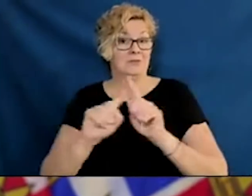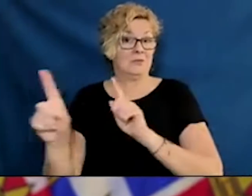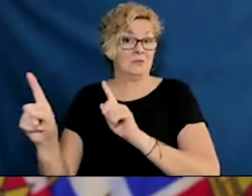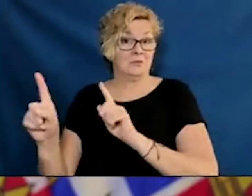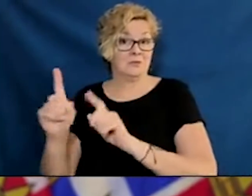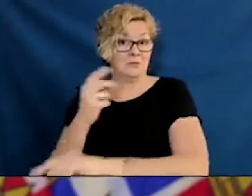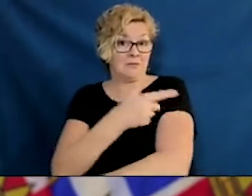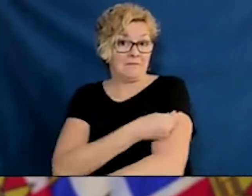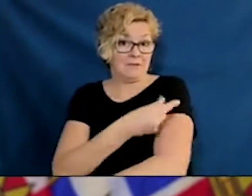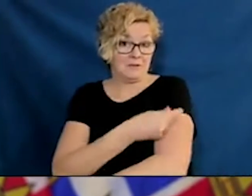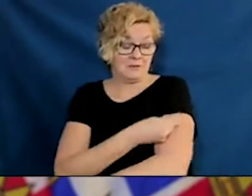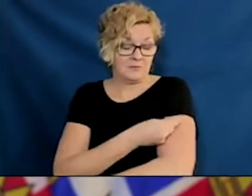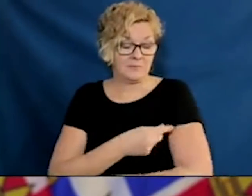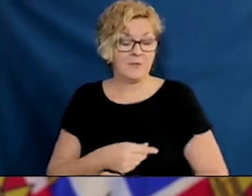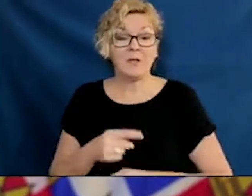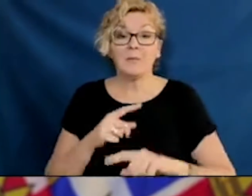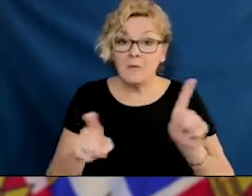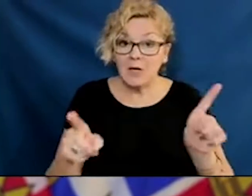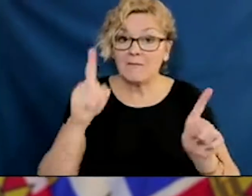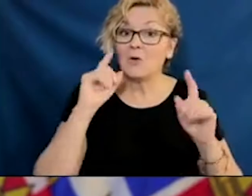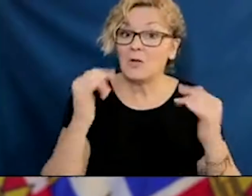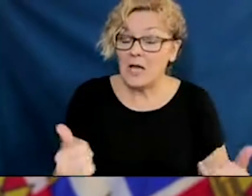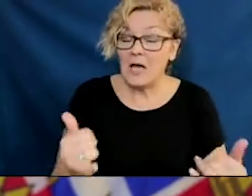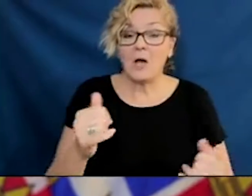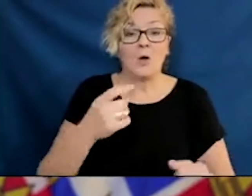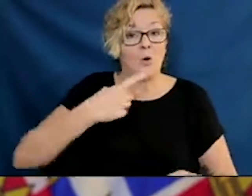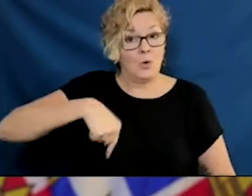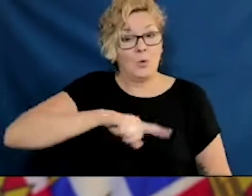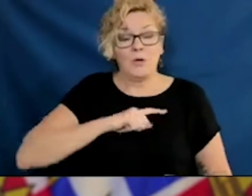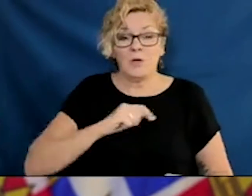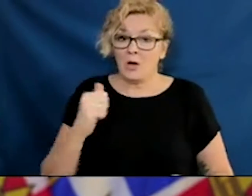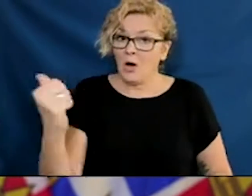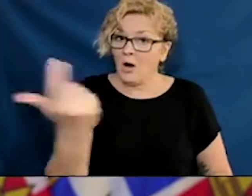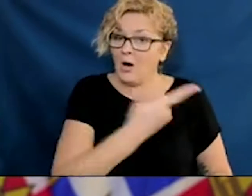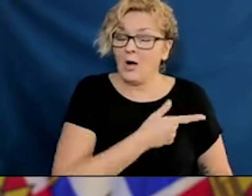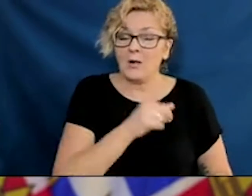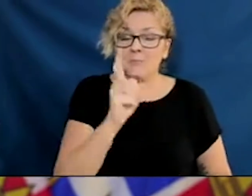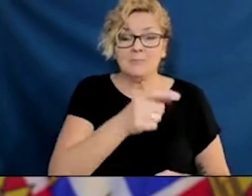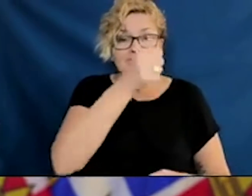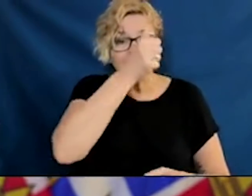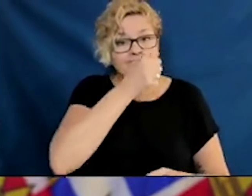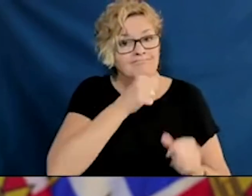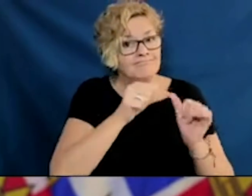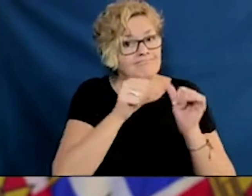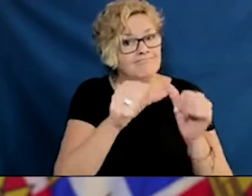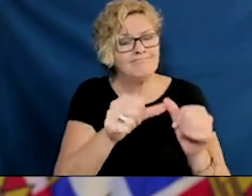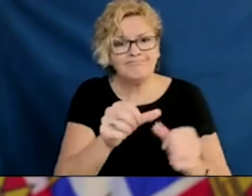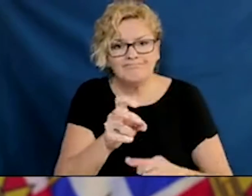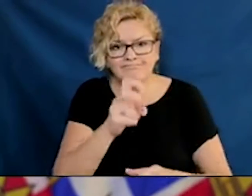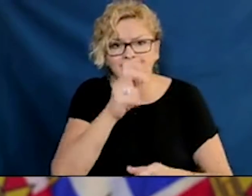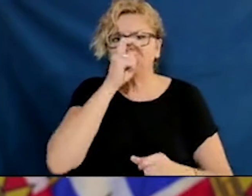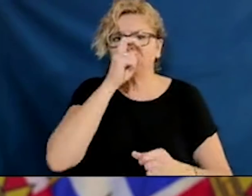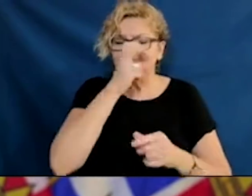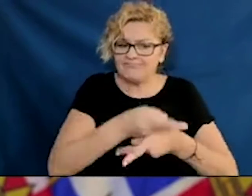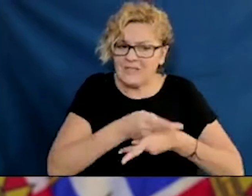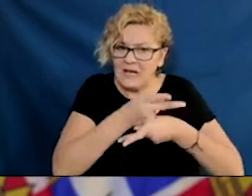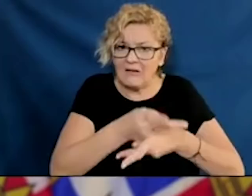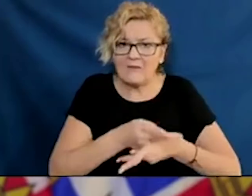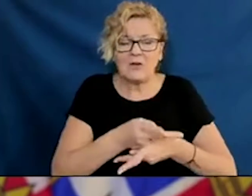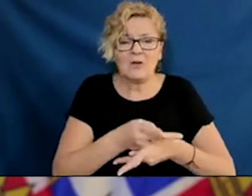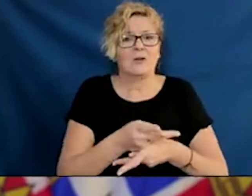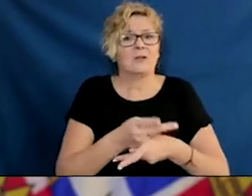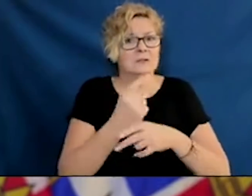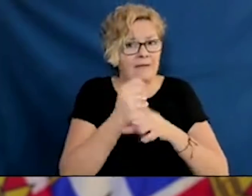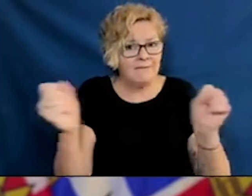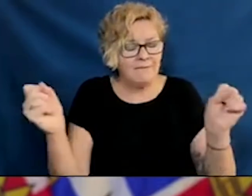we're not transmitting widely in our communities until we can get a better sense of where these variants are, how